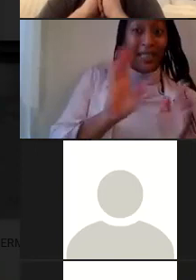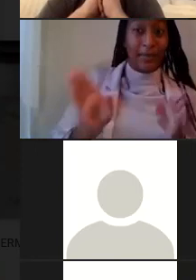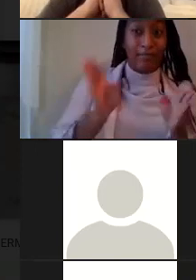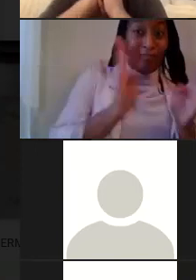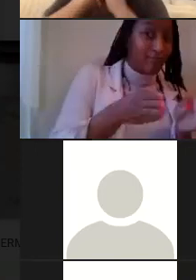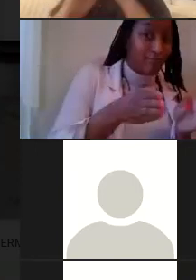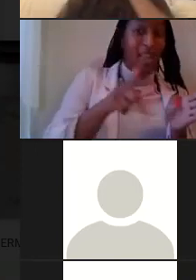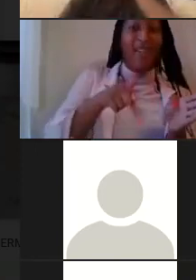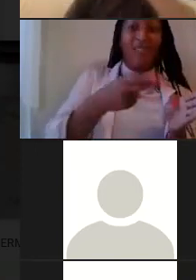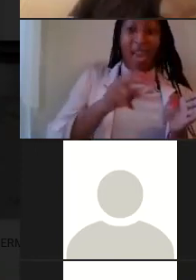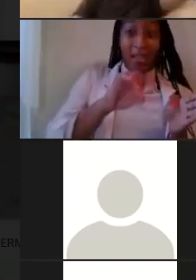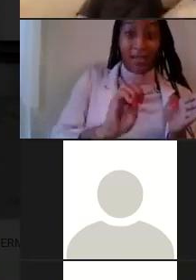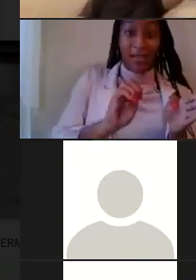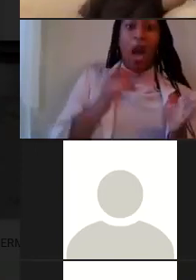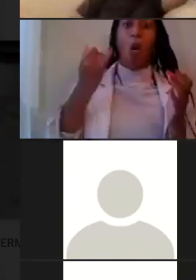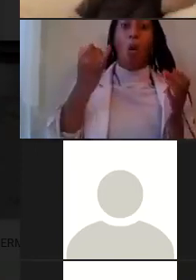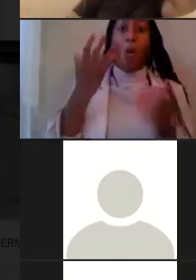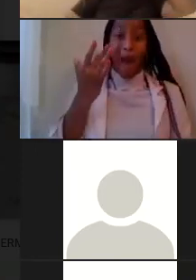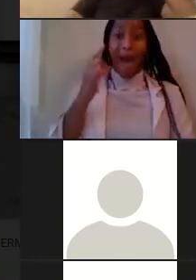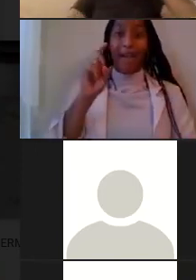Because I'm dealing with the freezing point.